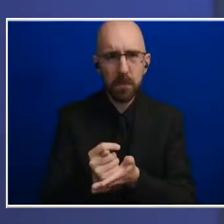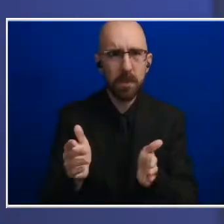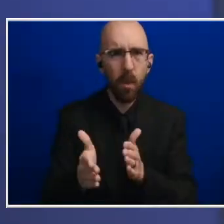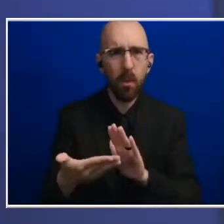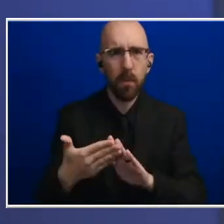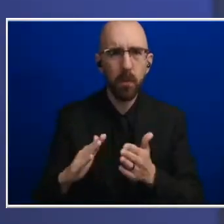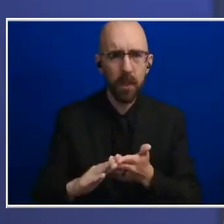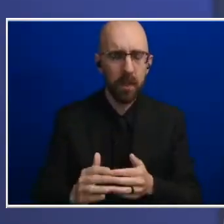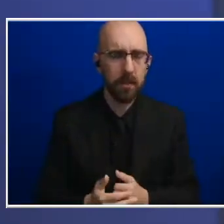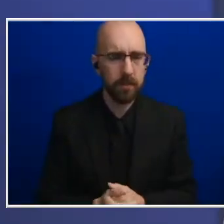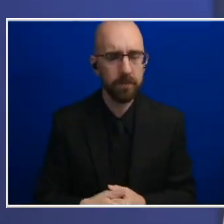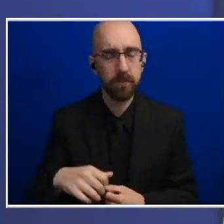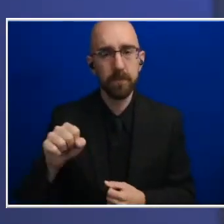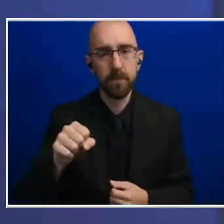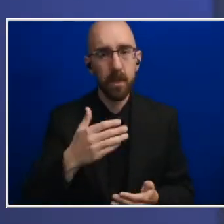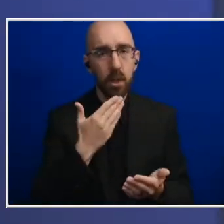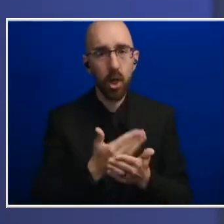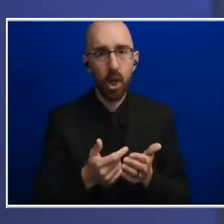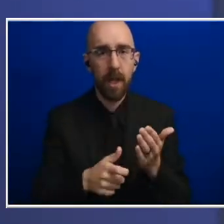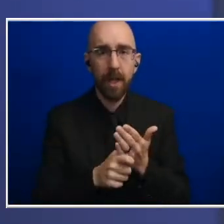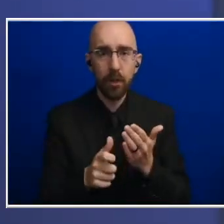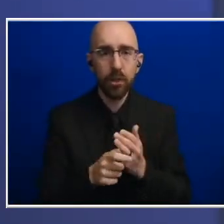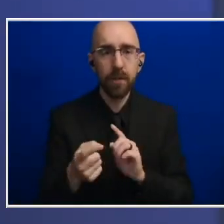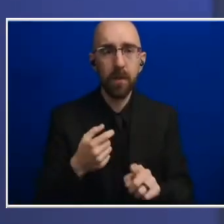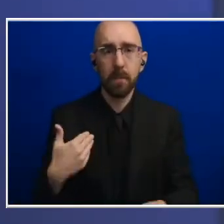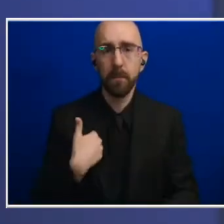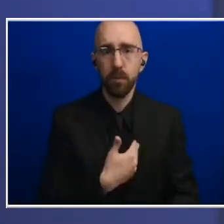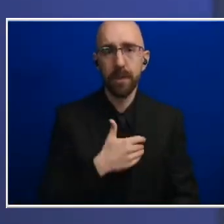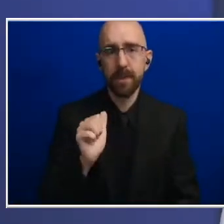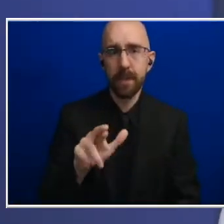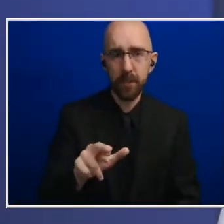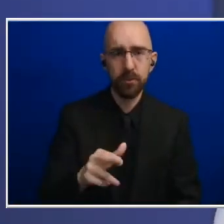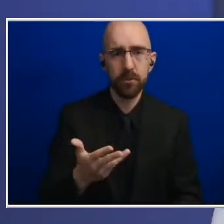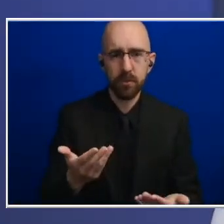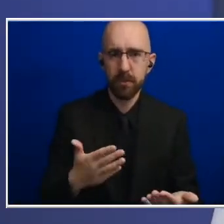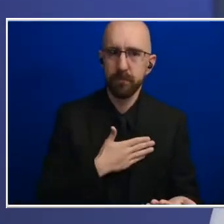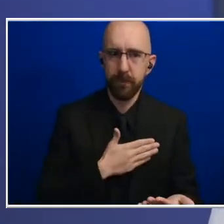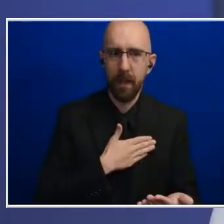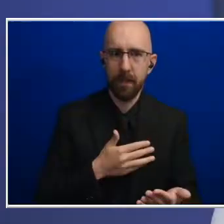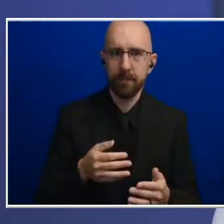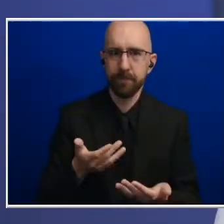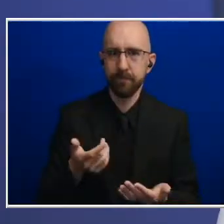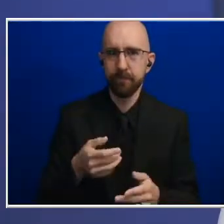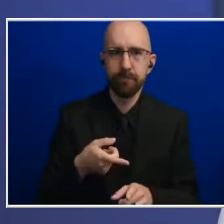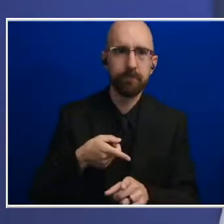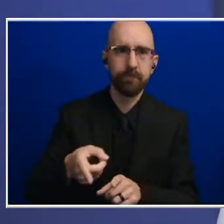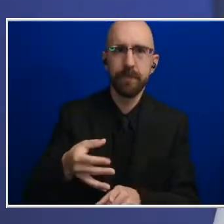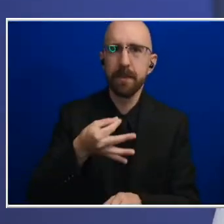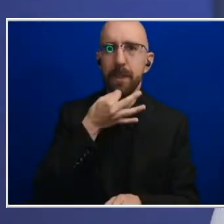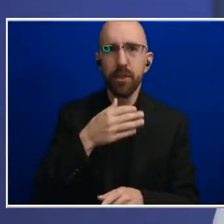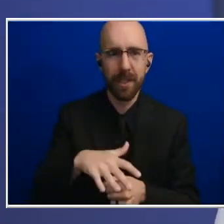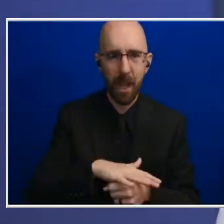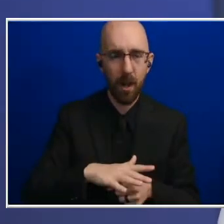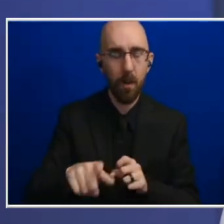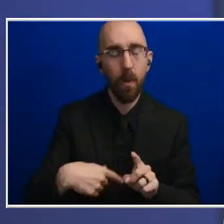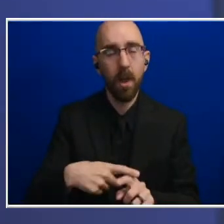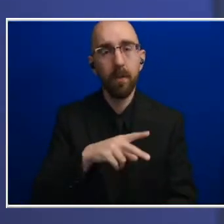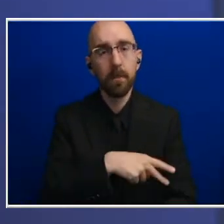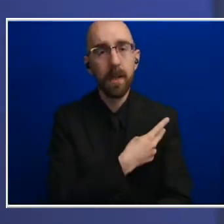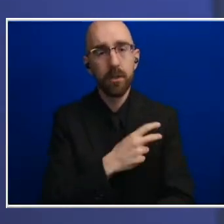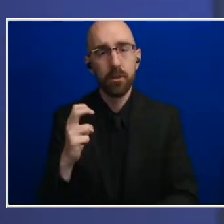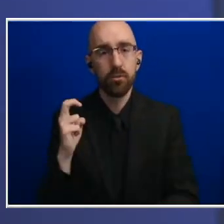some very good literature from breast cancer, which is my specialty area, that says when patients travel to a tertiary center,